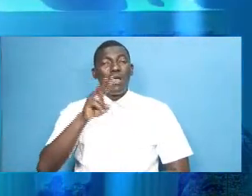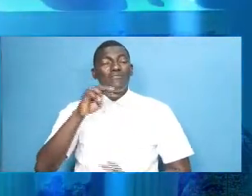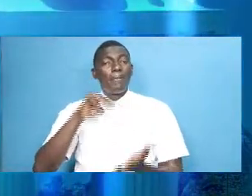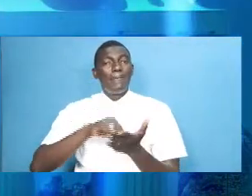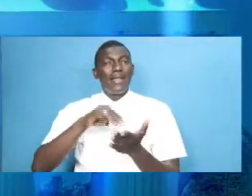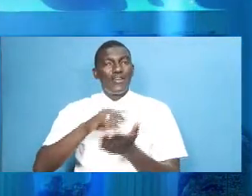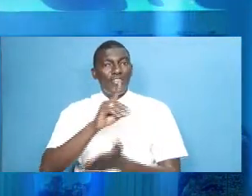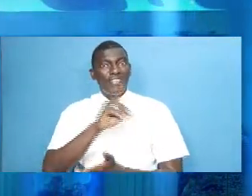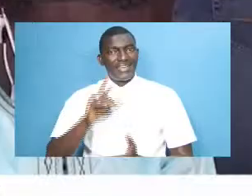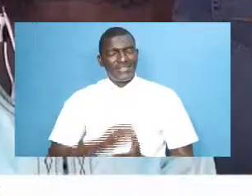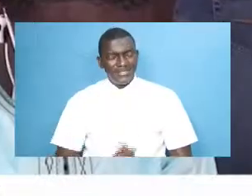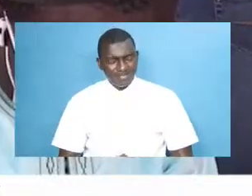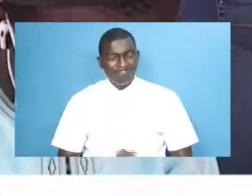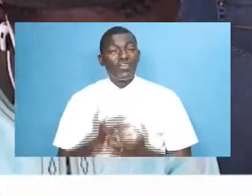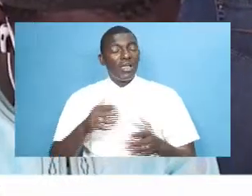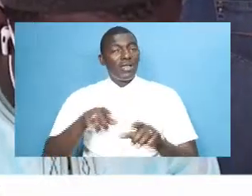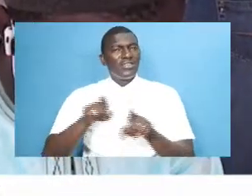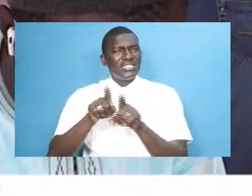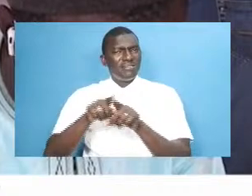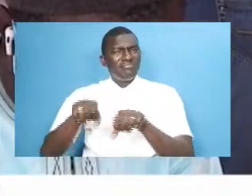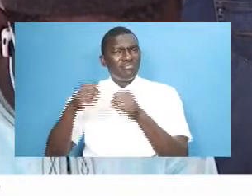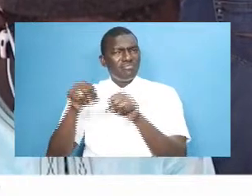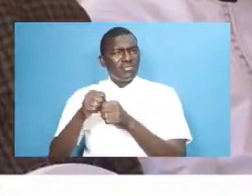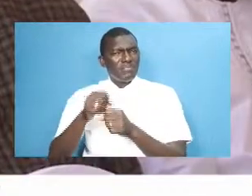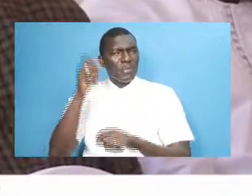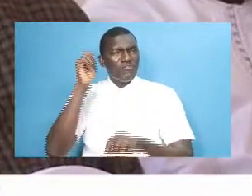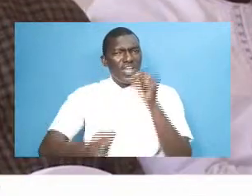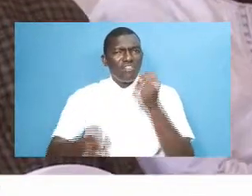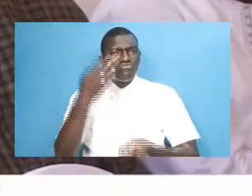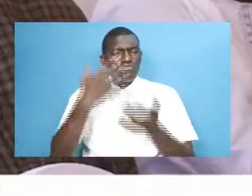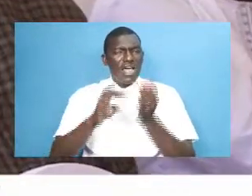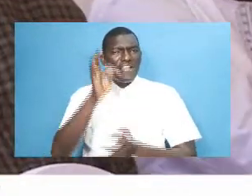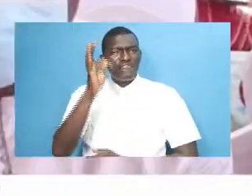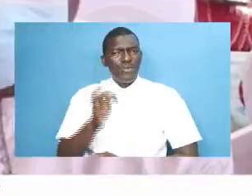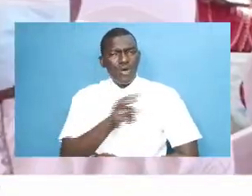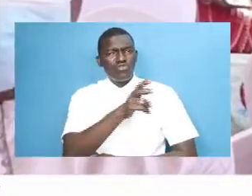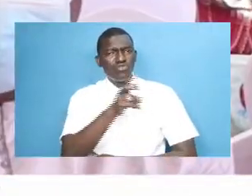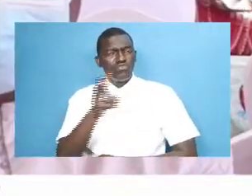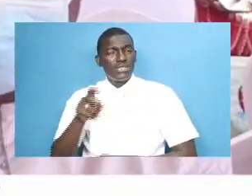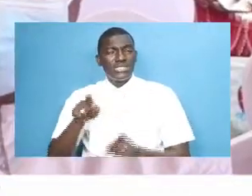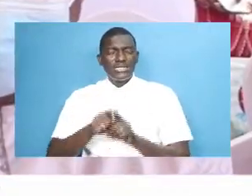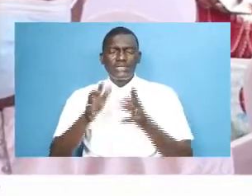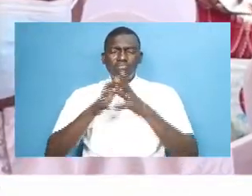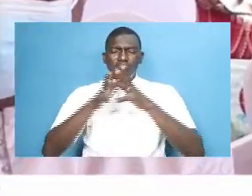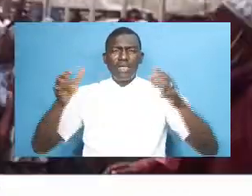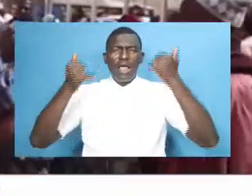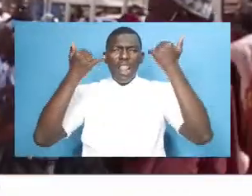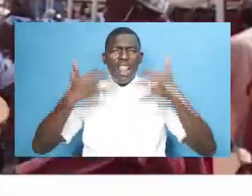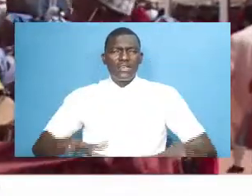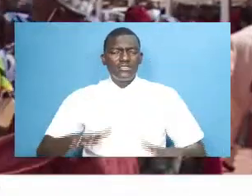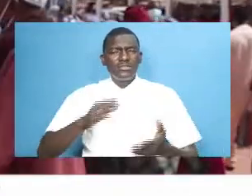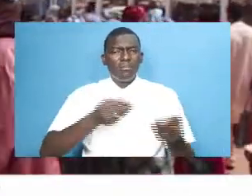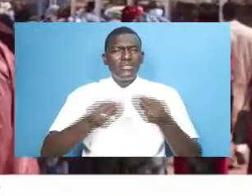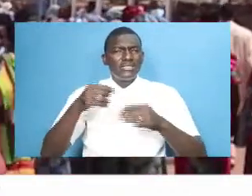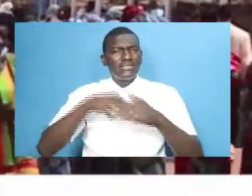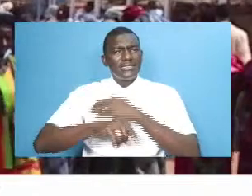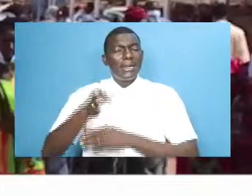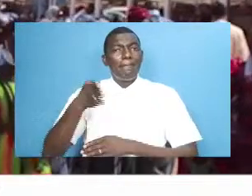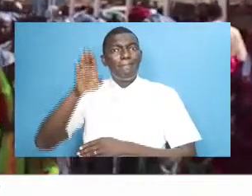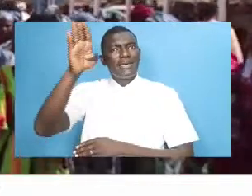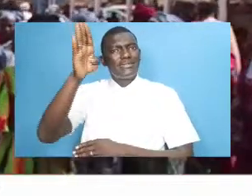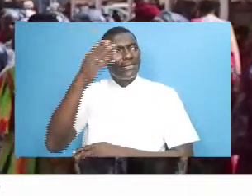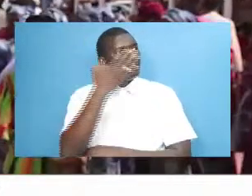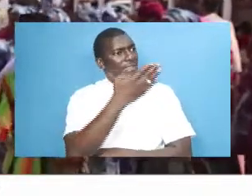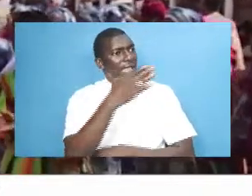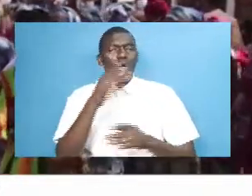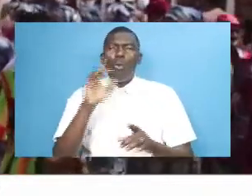Was destroyed by a fire in February 2020, causing a huge loss to businesses operating there. The cause of the fire outbreak